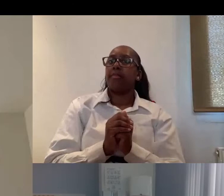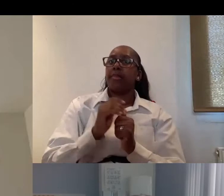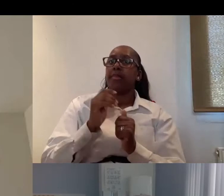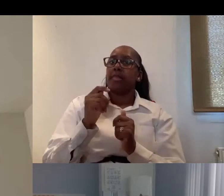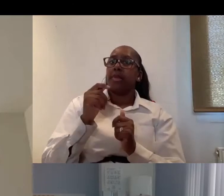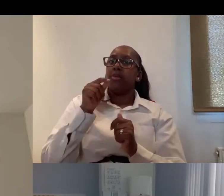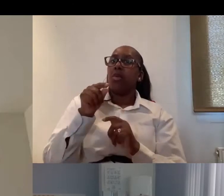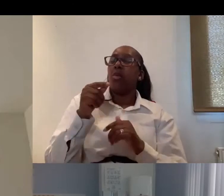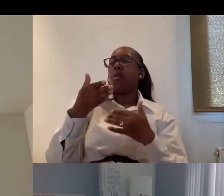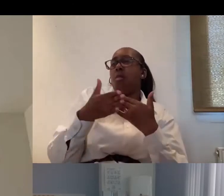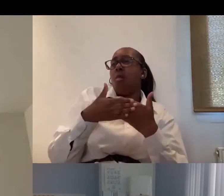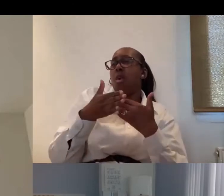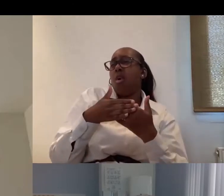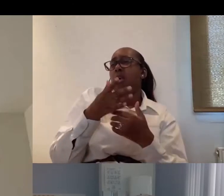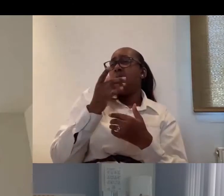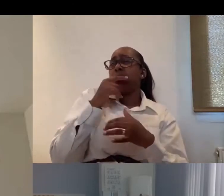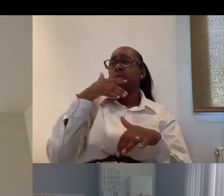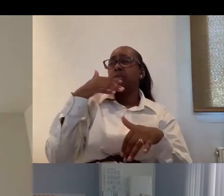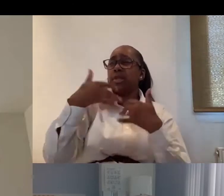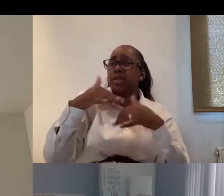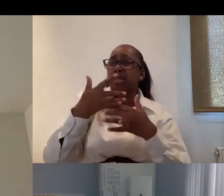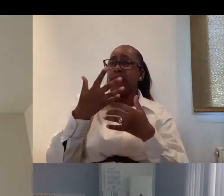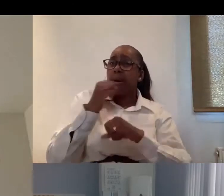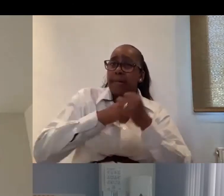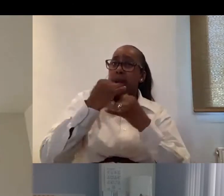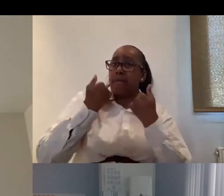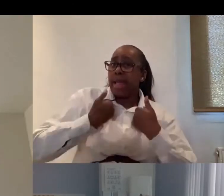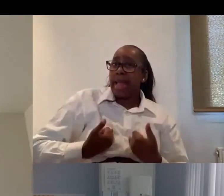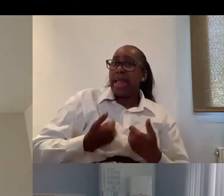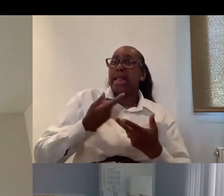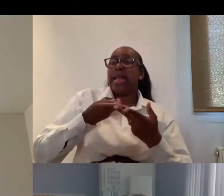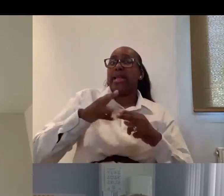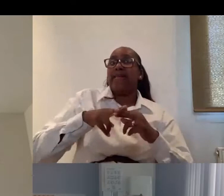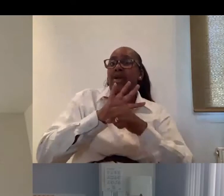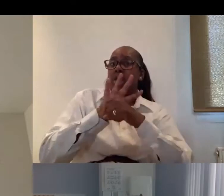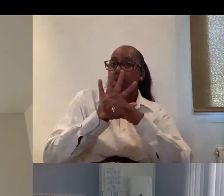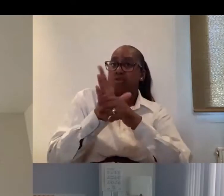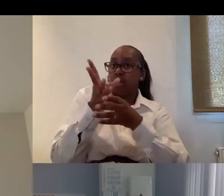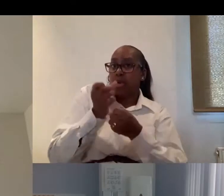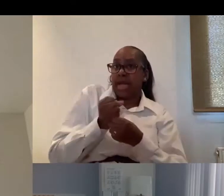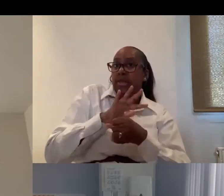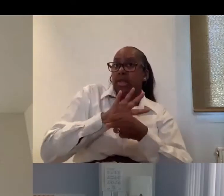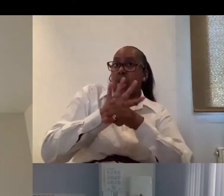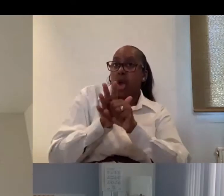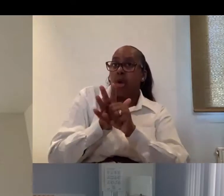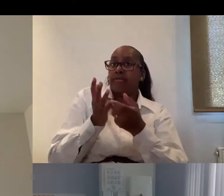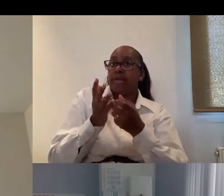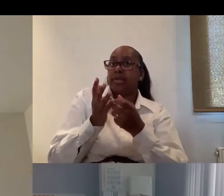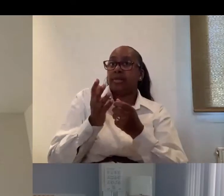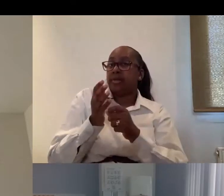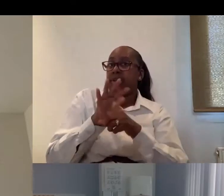BAME background, you are more likely to suffer severe illness if you catch COVID-19, and you're more likely to die if you